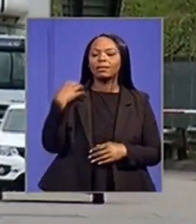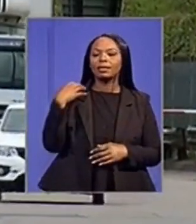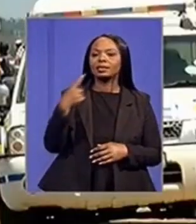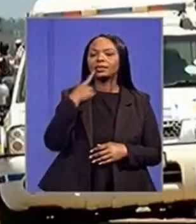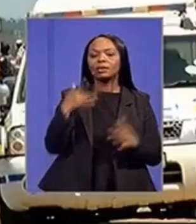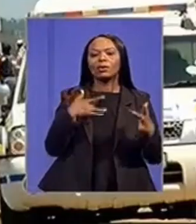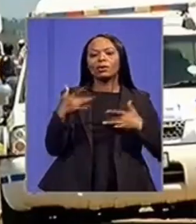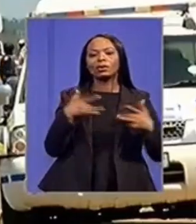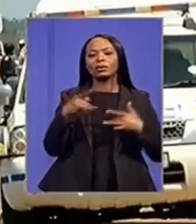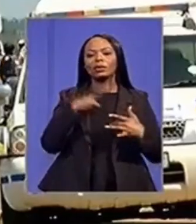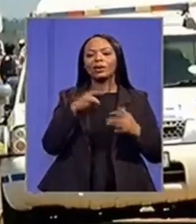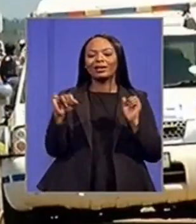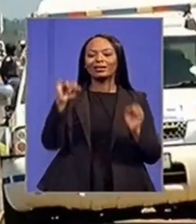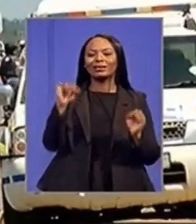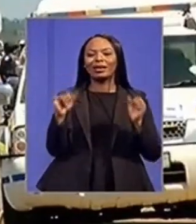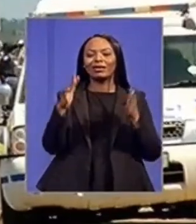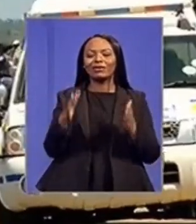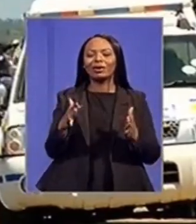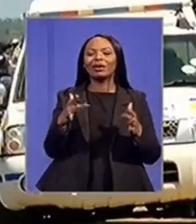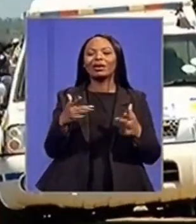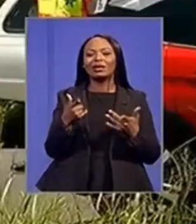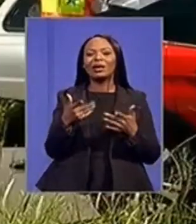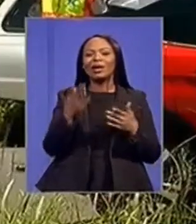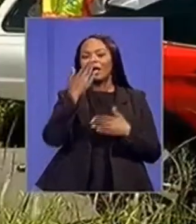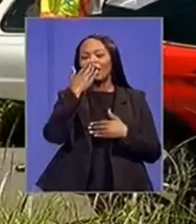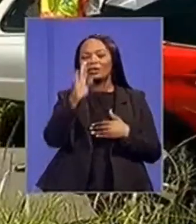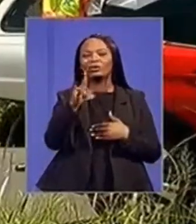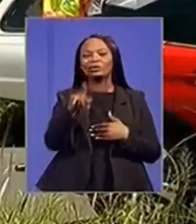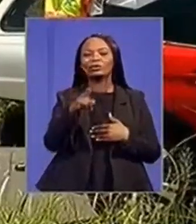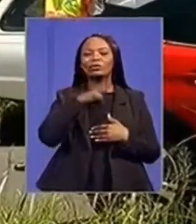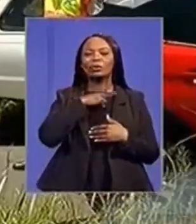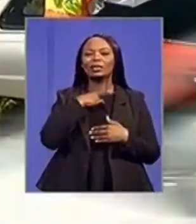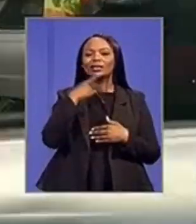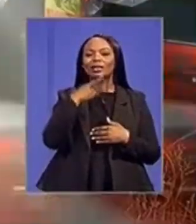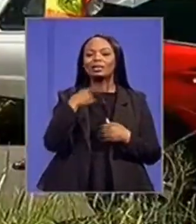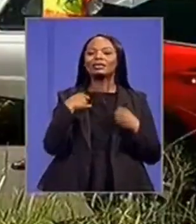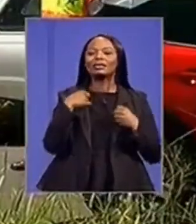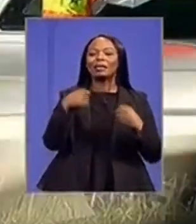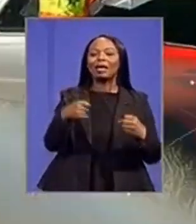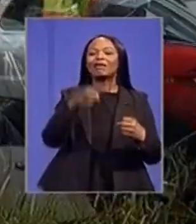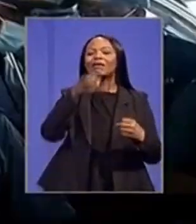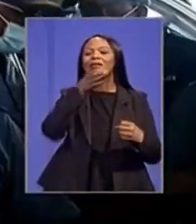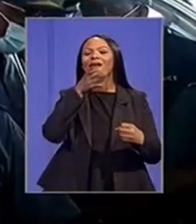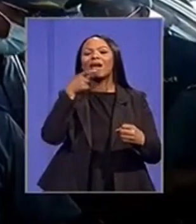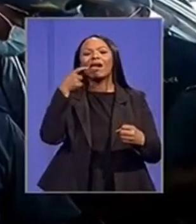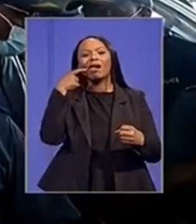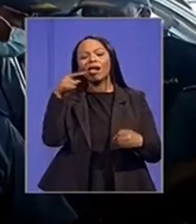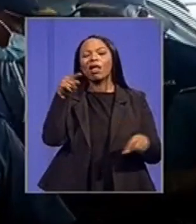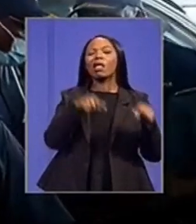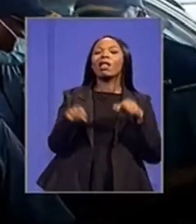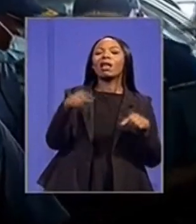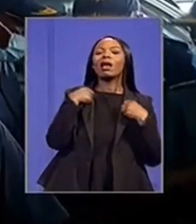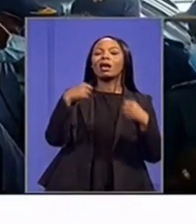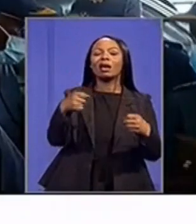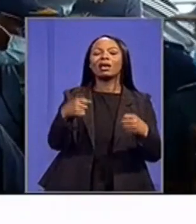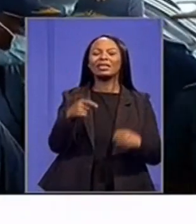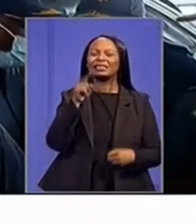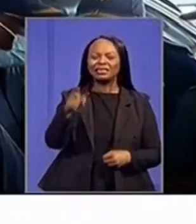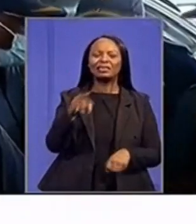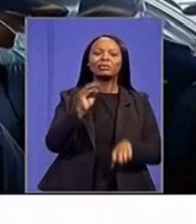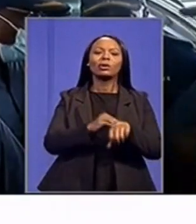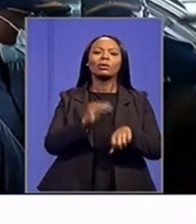ka boitshwaro ba bakganni mebileng le phaella ka hore hona jwala ha bakganni ke bothata bo boholo. We are much better at